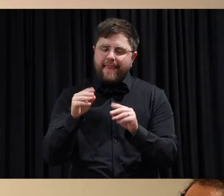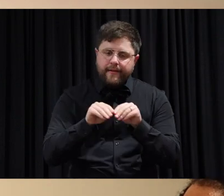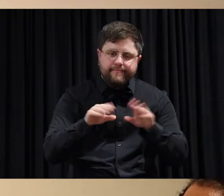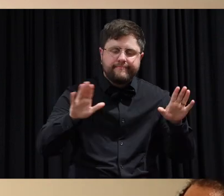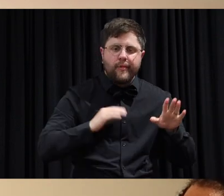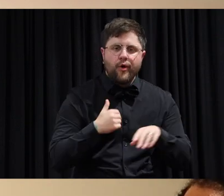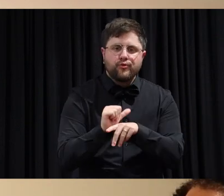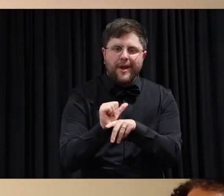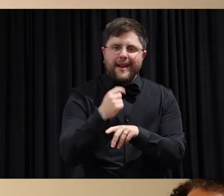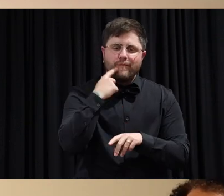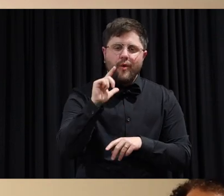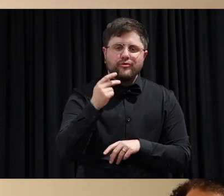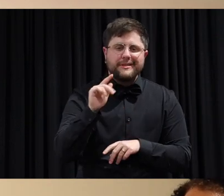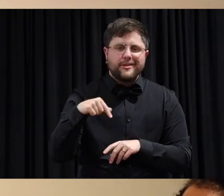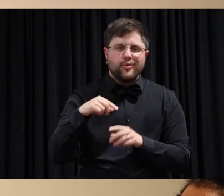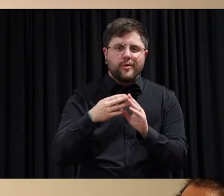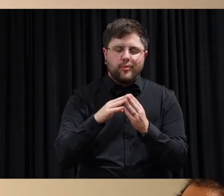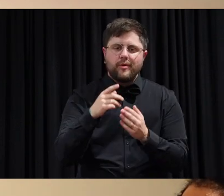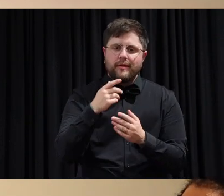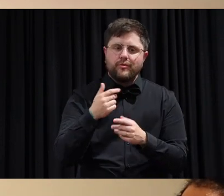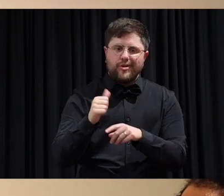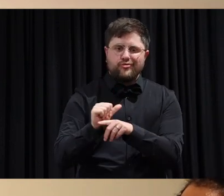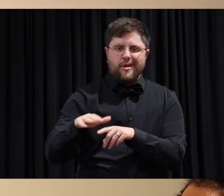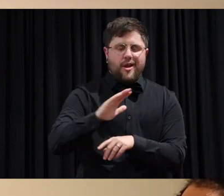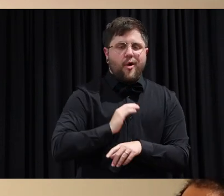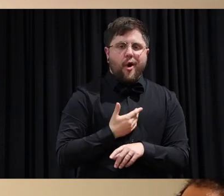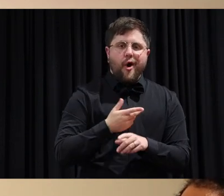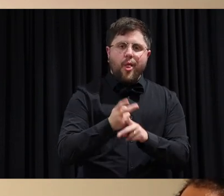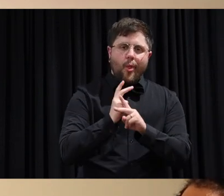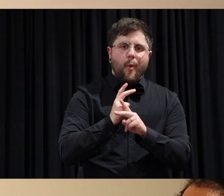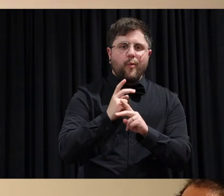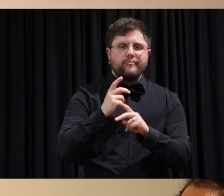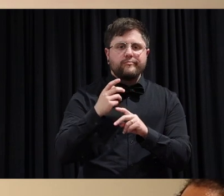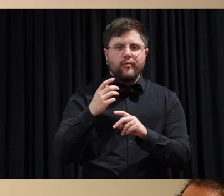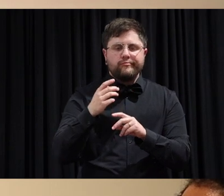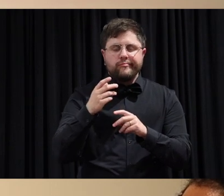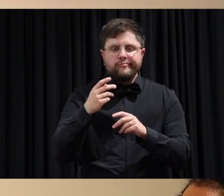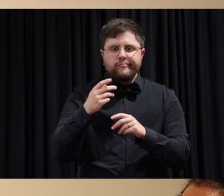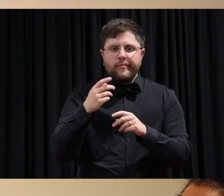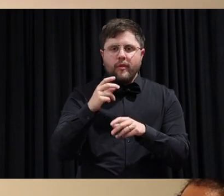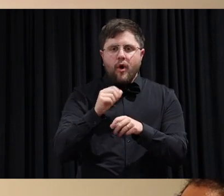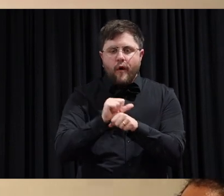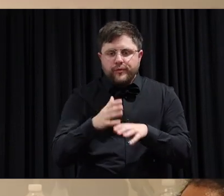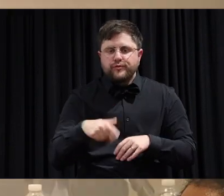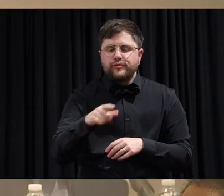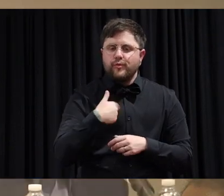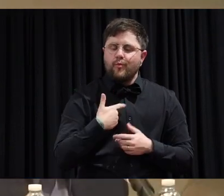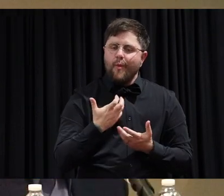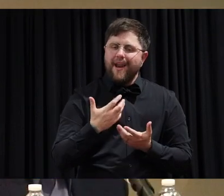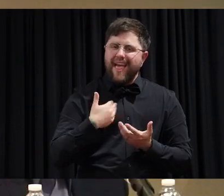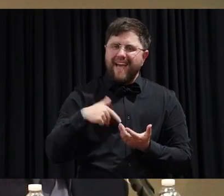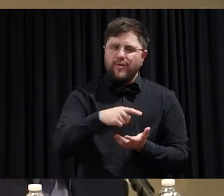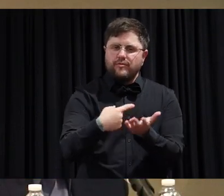to our bankers. And we work with a number of other organizations to help make sure that we're having those conversations and having them in